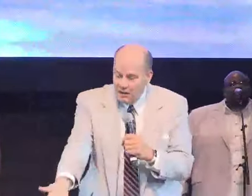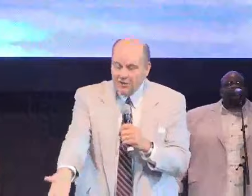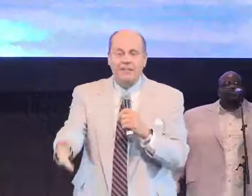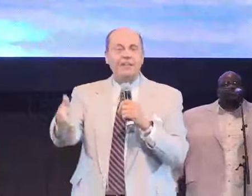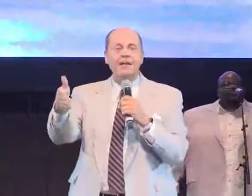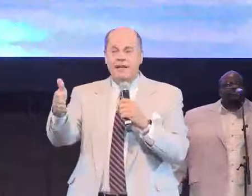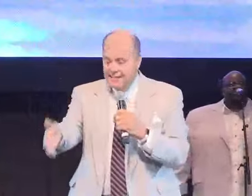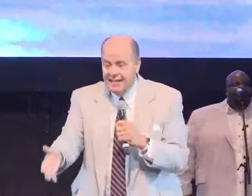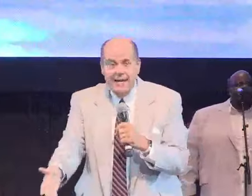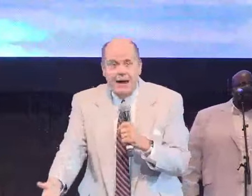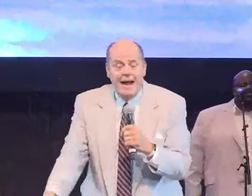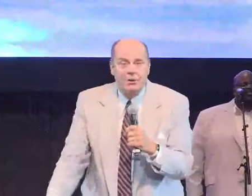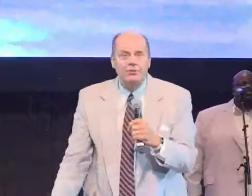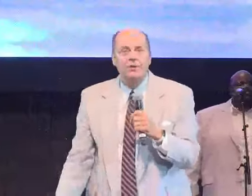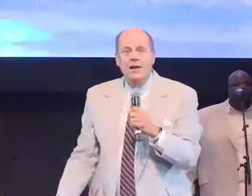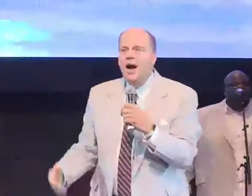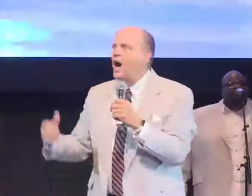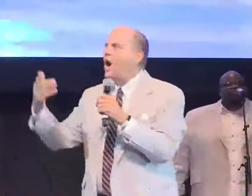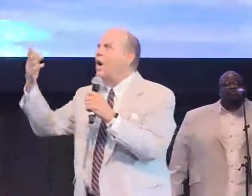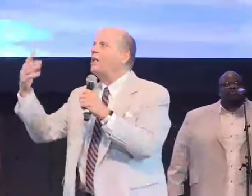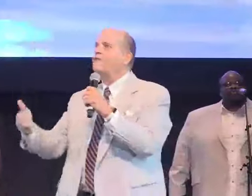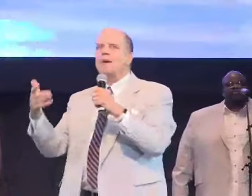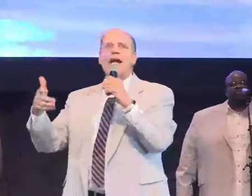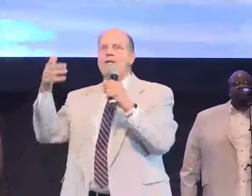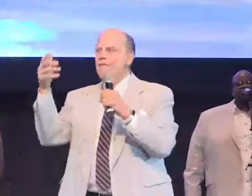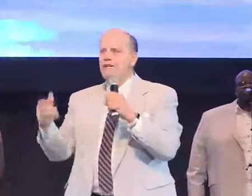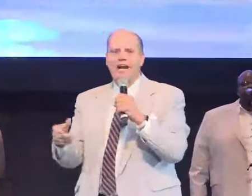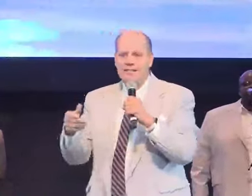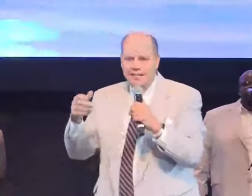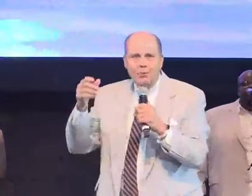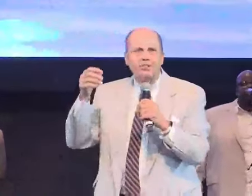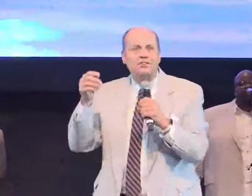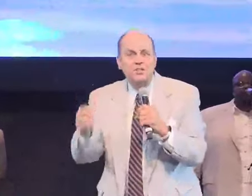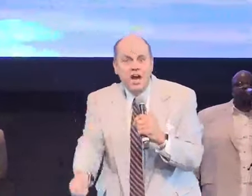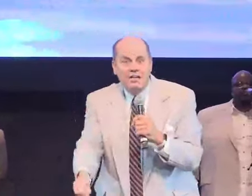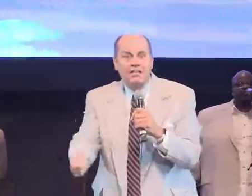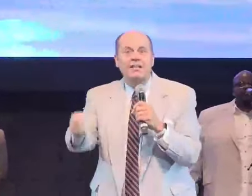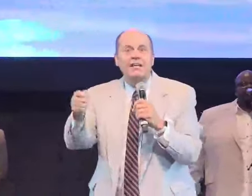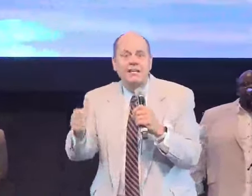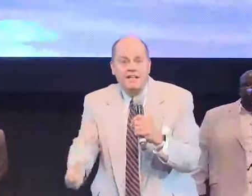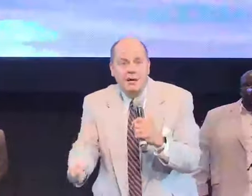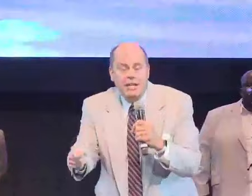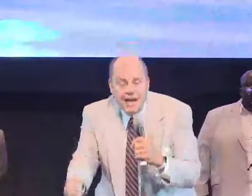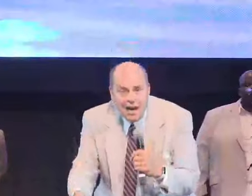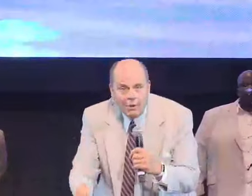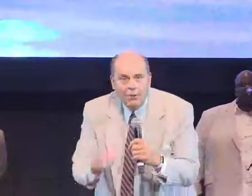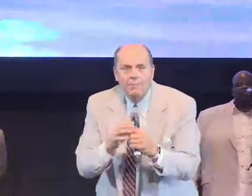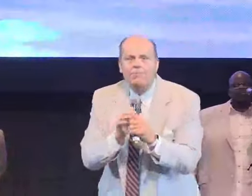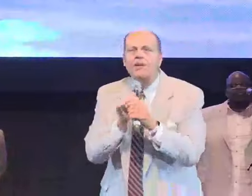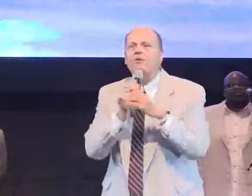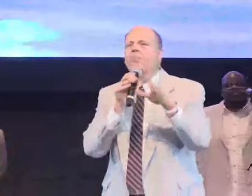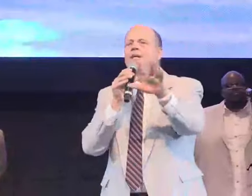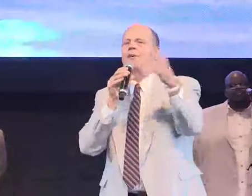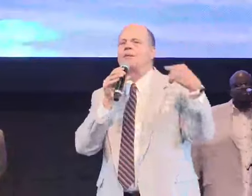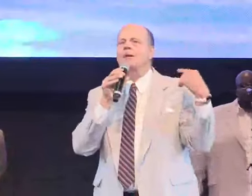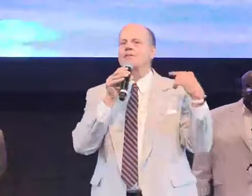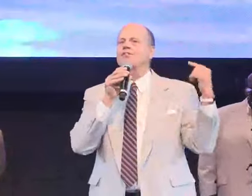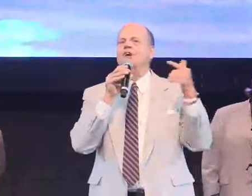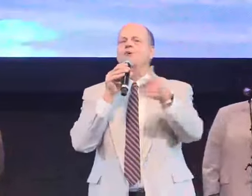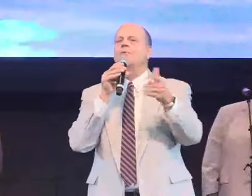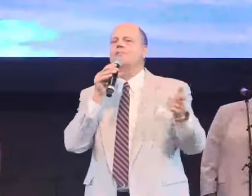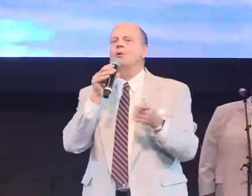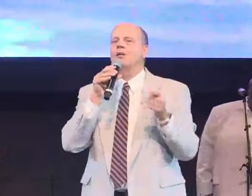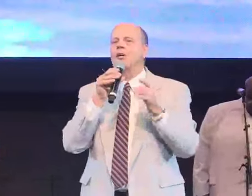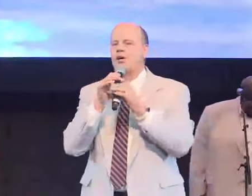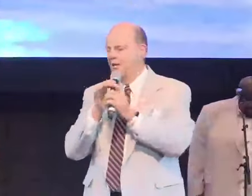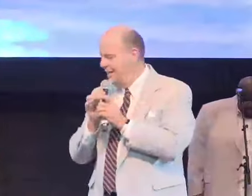but nothing came out. All of my effort and there was nothing coming out. Well, my grandmother